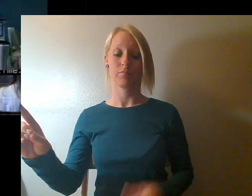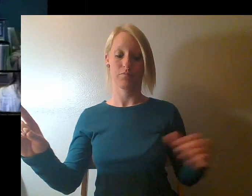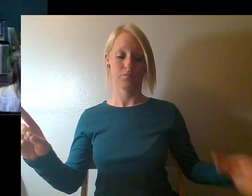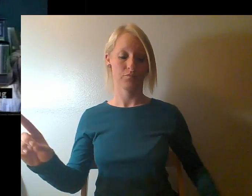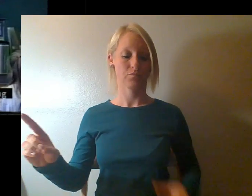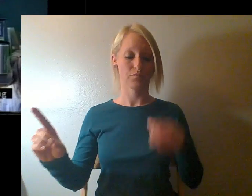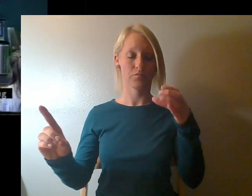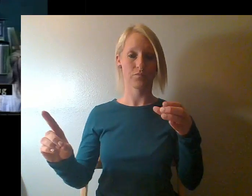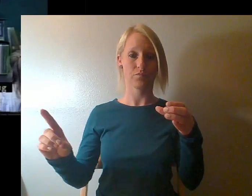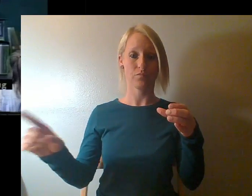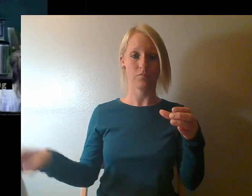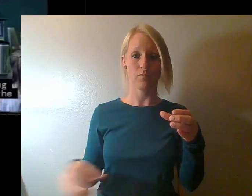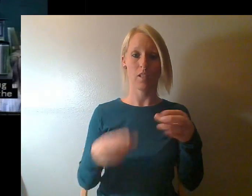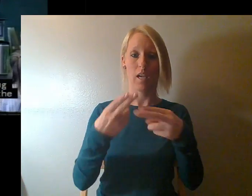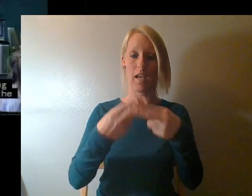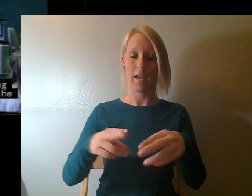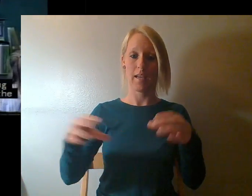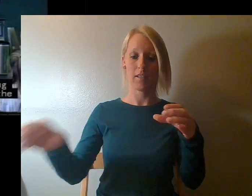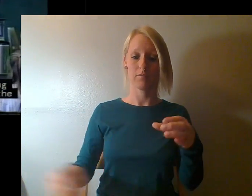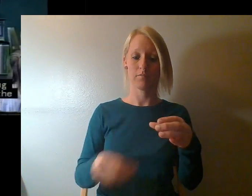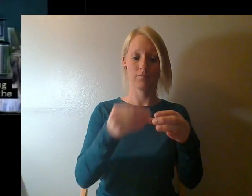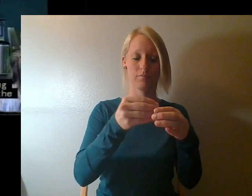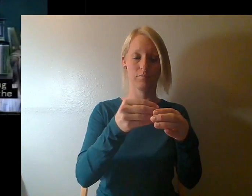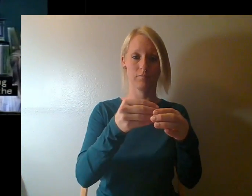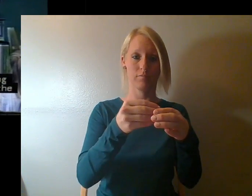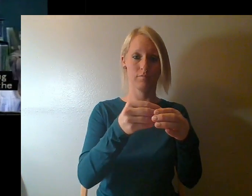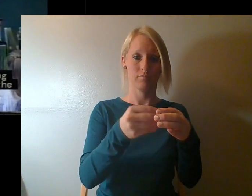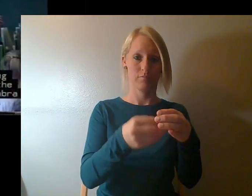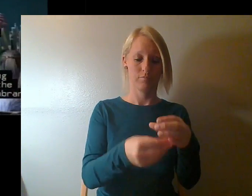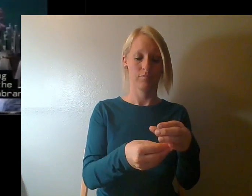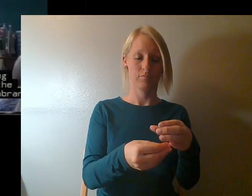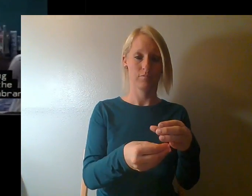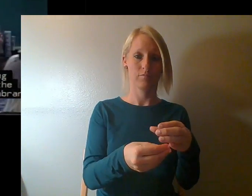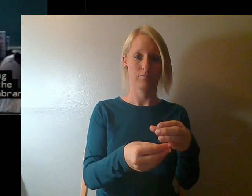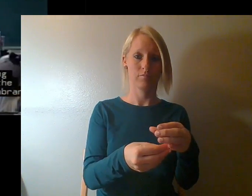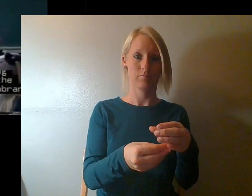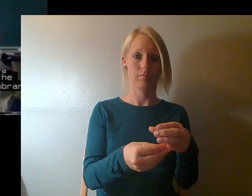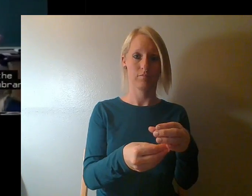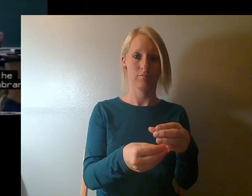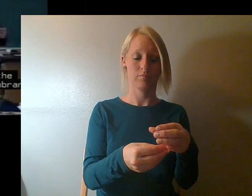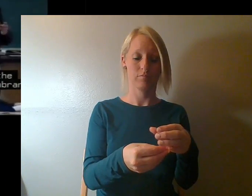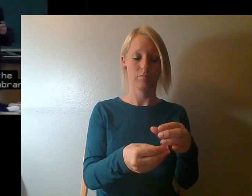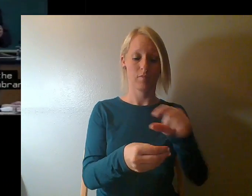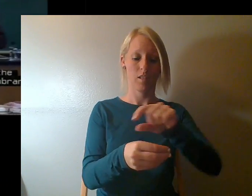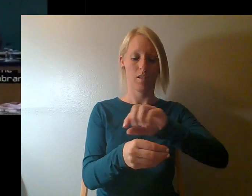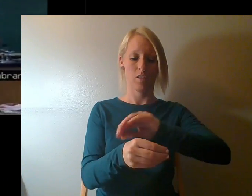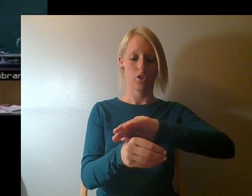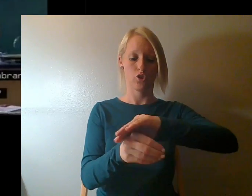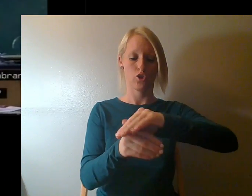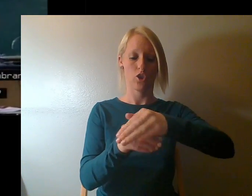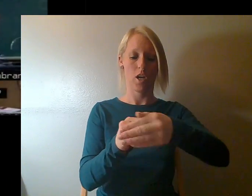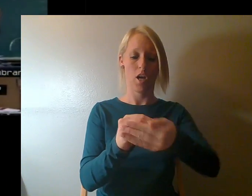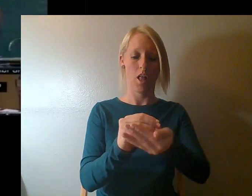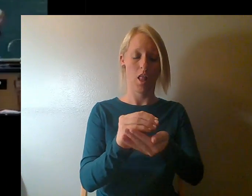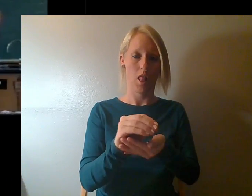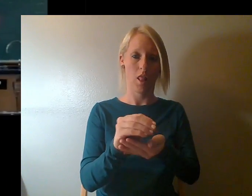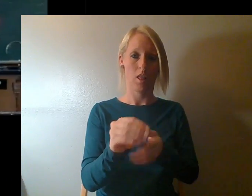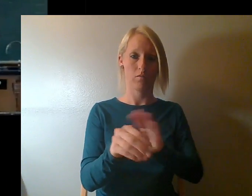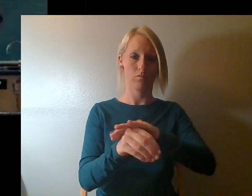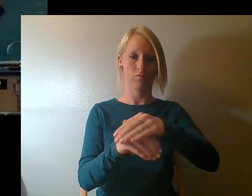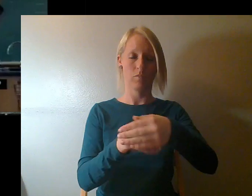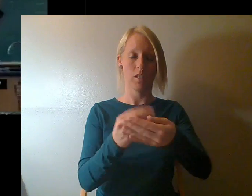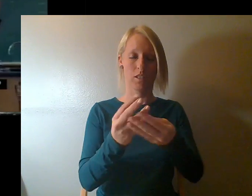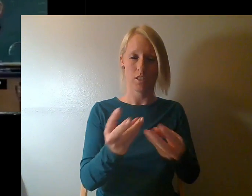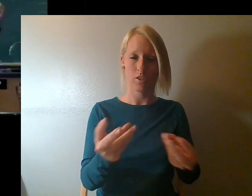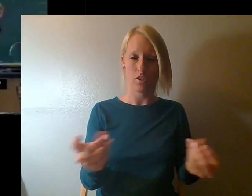egg in vinegar for a long time, what happens is all the shell dissolves and the membrane is left. Is that This